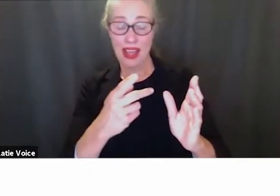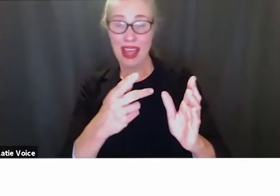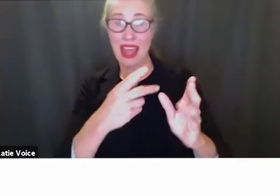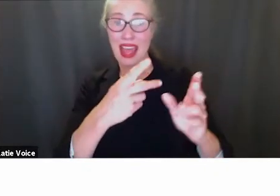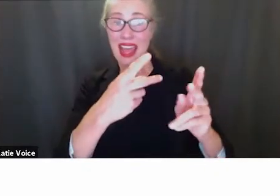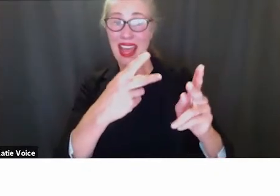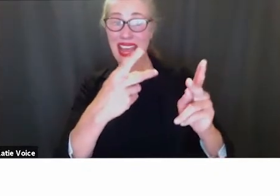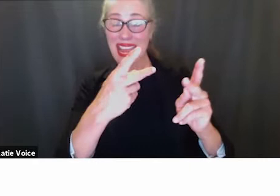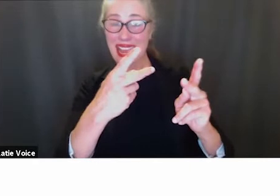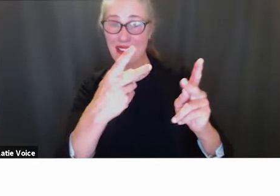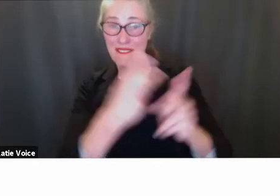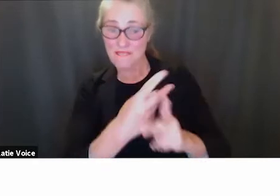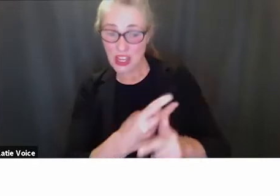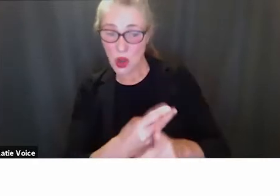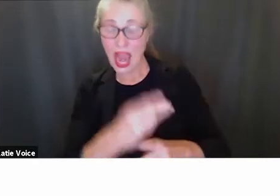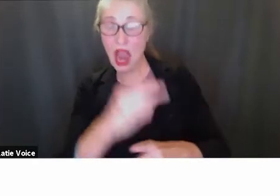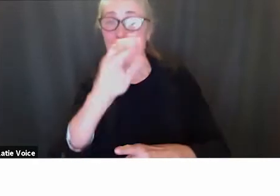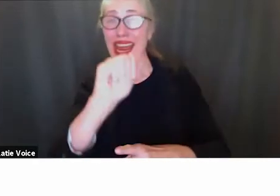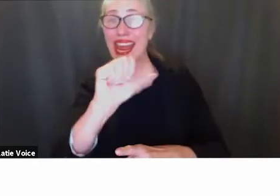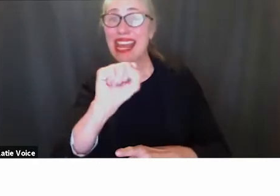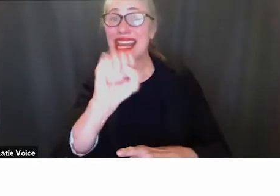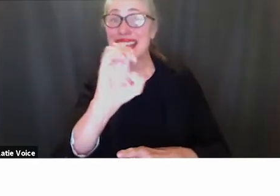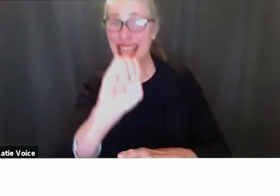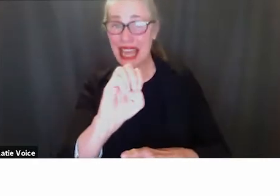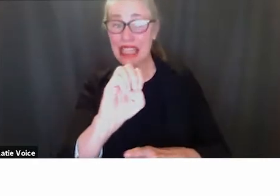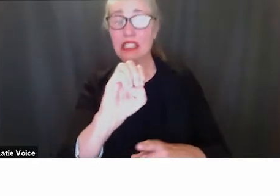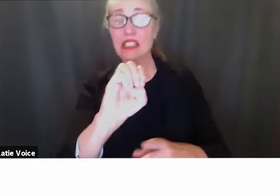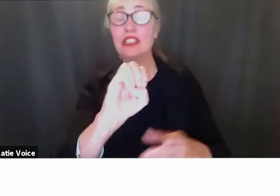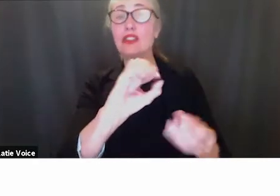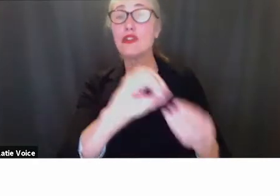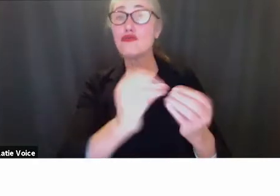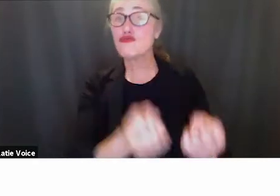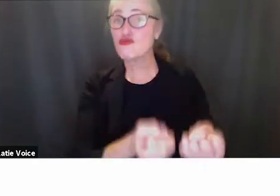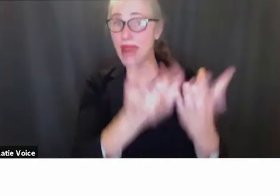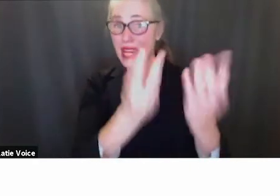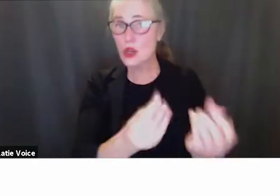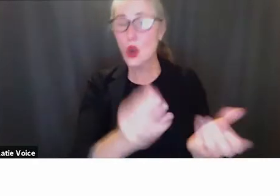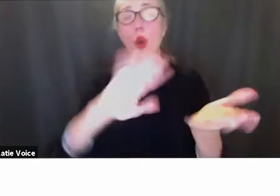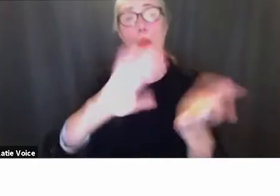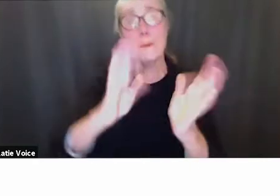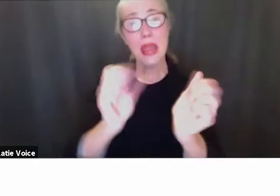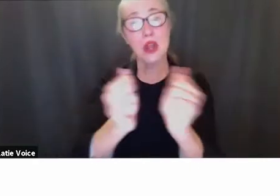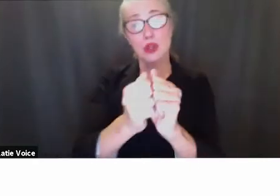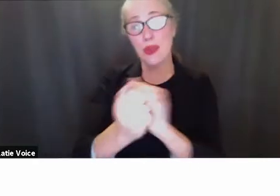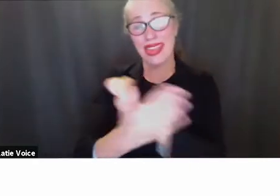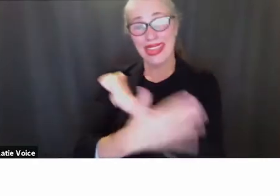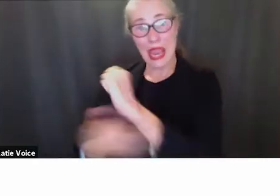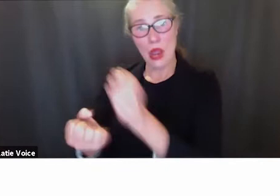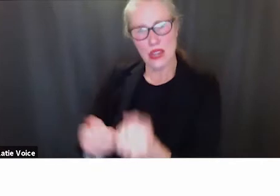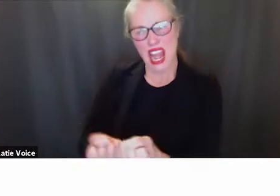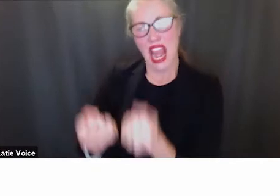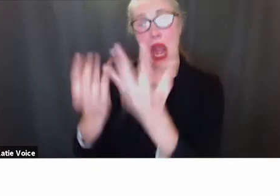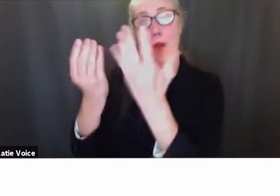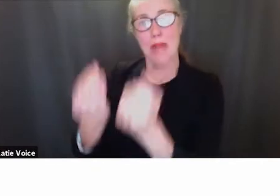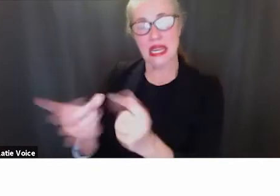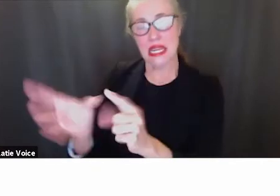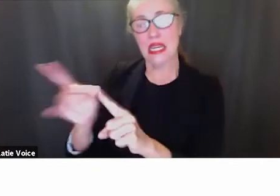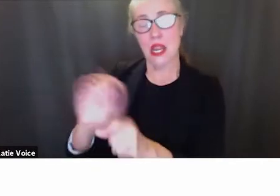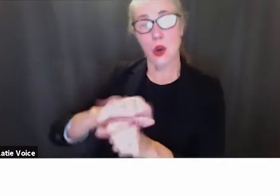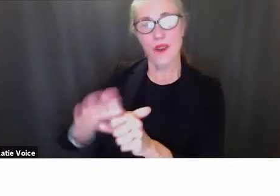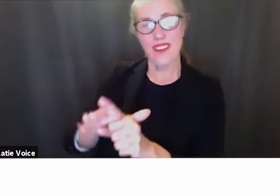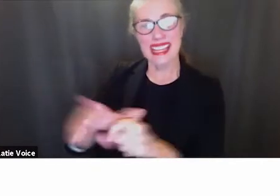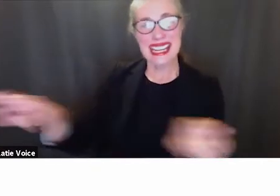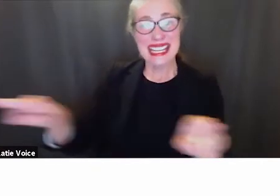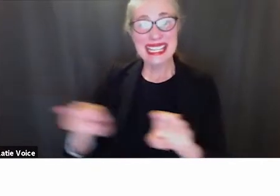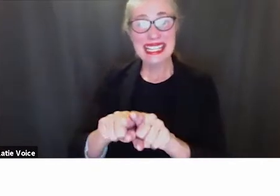rate in the district versus that of the county. During the same 7-day time frame, we saw an